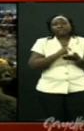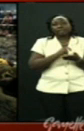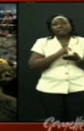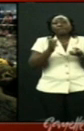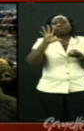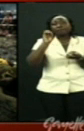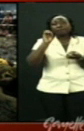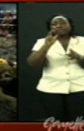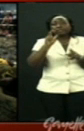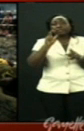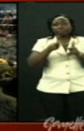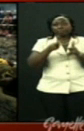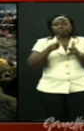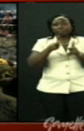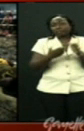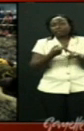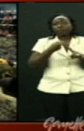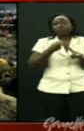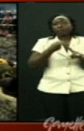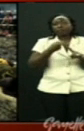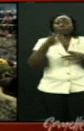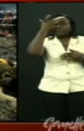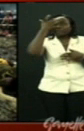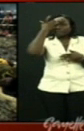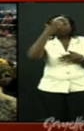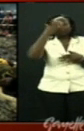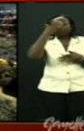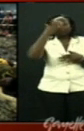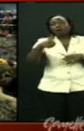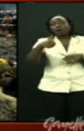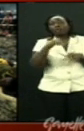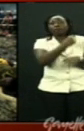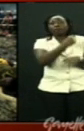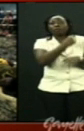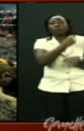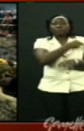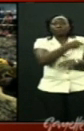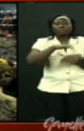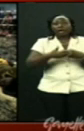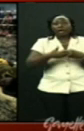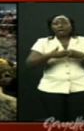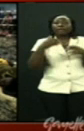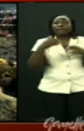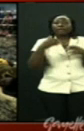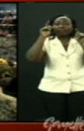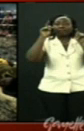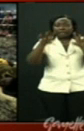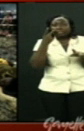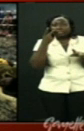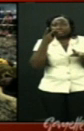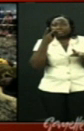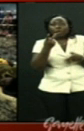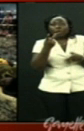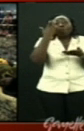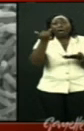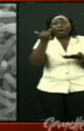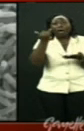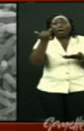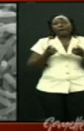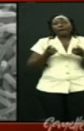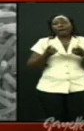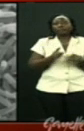acute diarrhea and hundreds were being treated in local hospitals as laboratory tests were carried out to determine the cause of the illness.